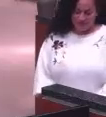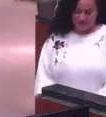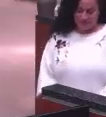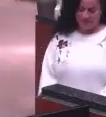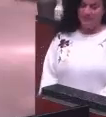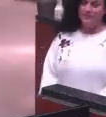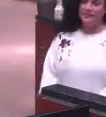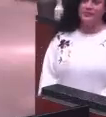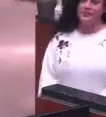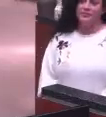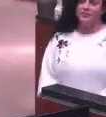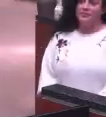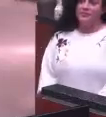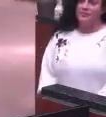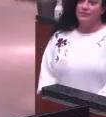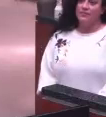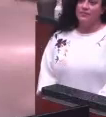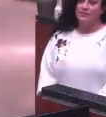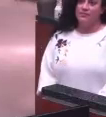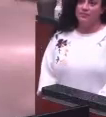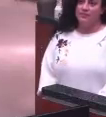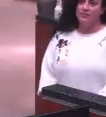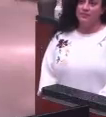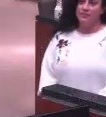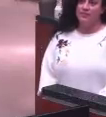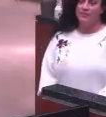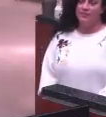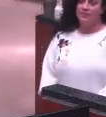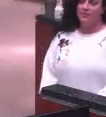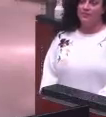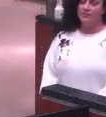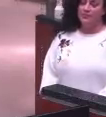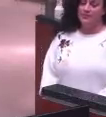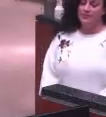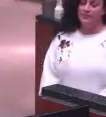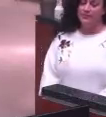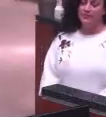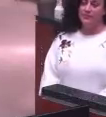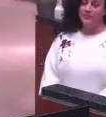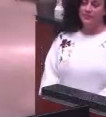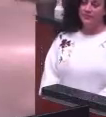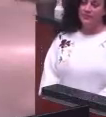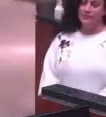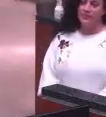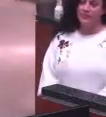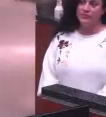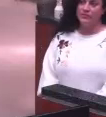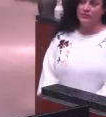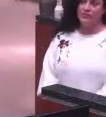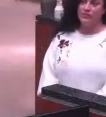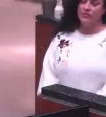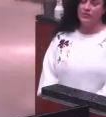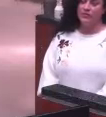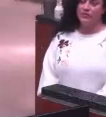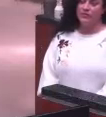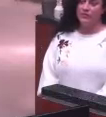communities' perspectives to the table and advocating for inclusive and sustainable solutions. Again, at CCAJ, we believe